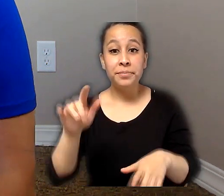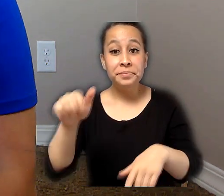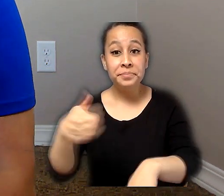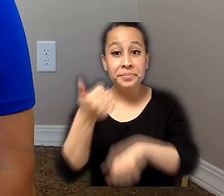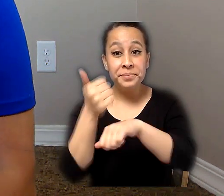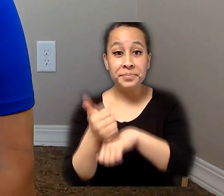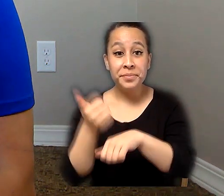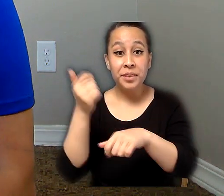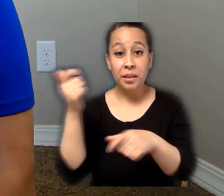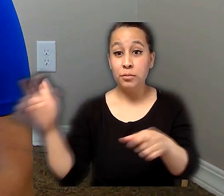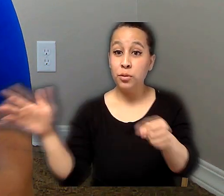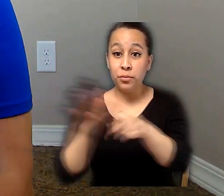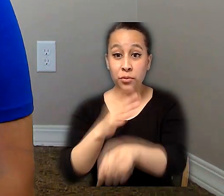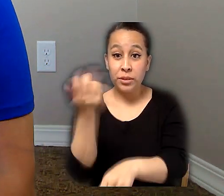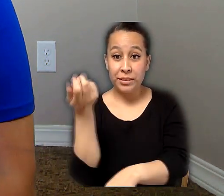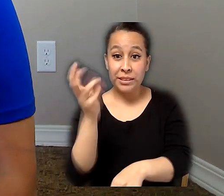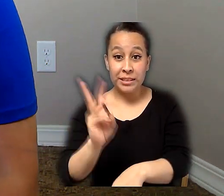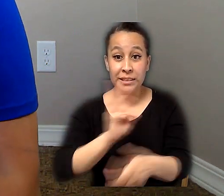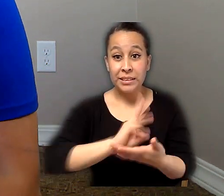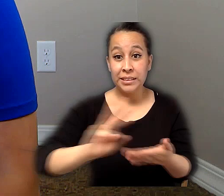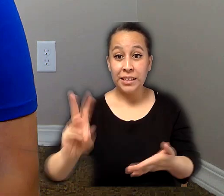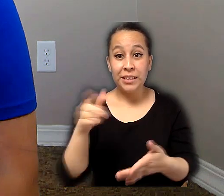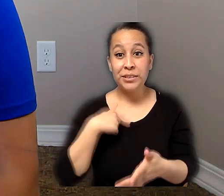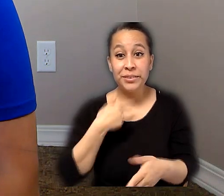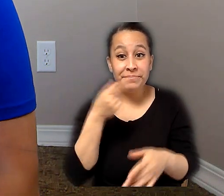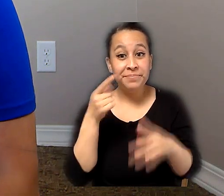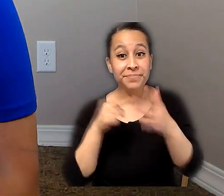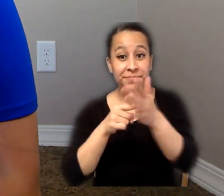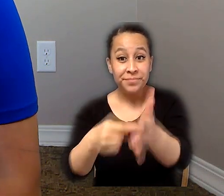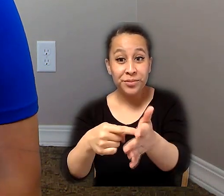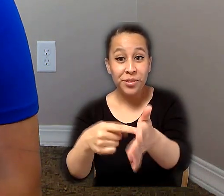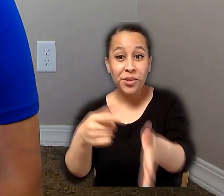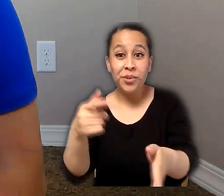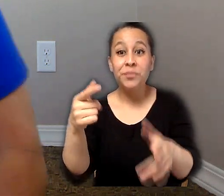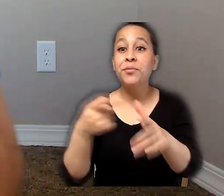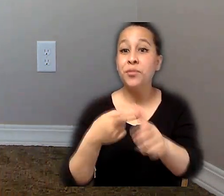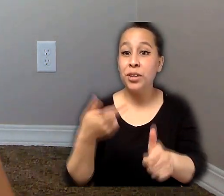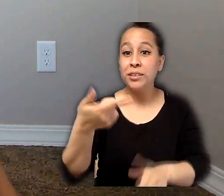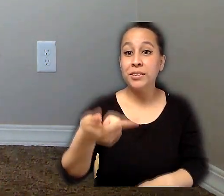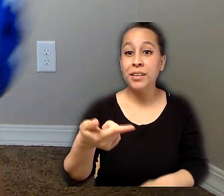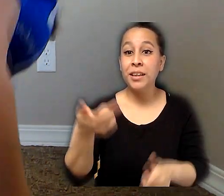counts. I'm gonna show it to you first, and then we will learn it, okay?